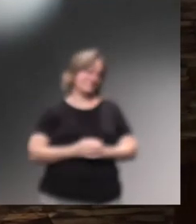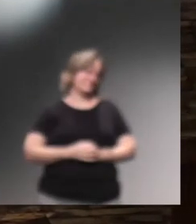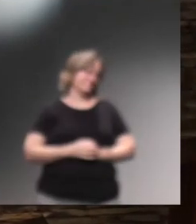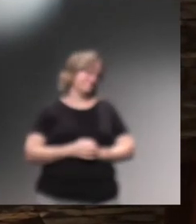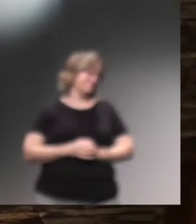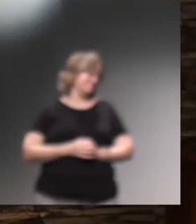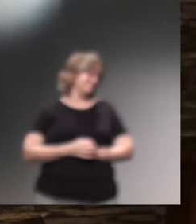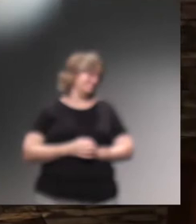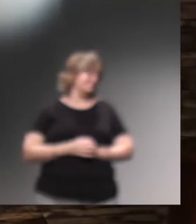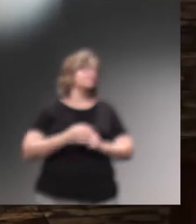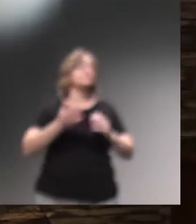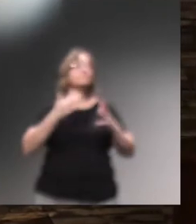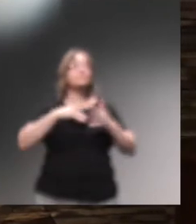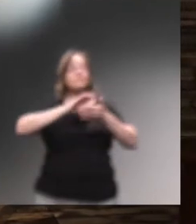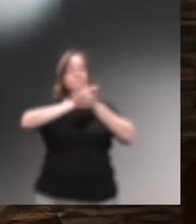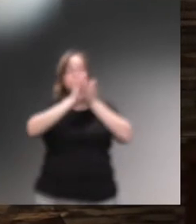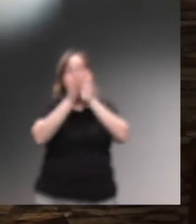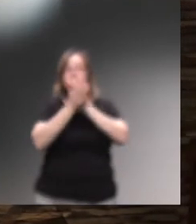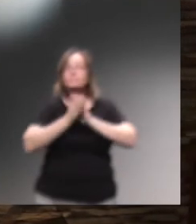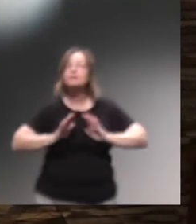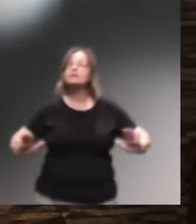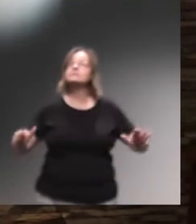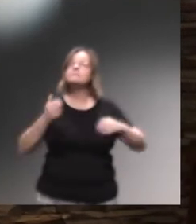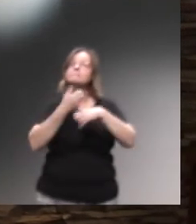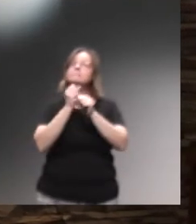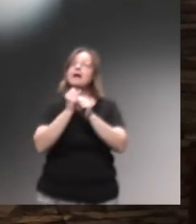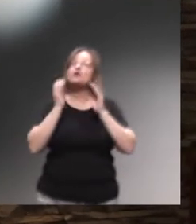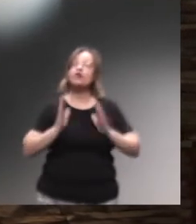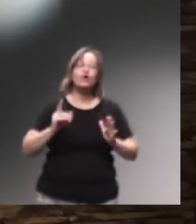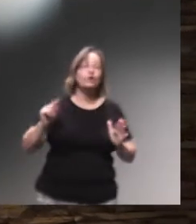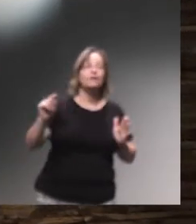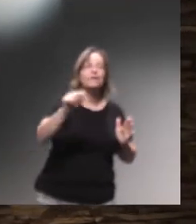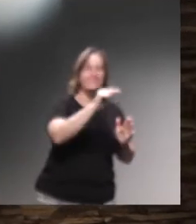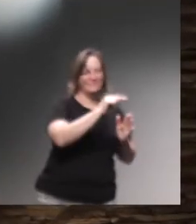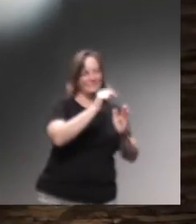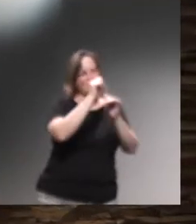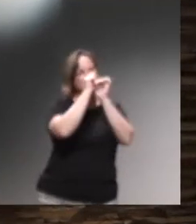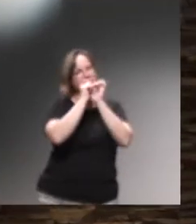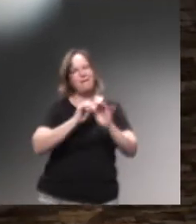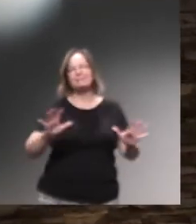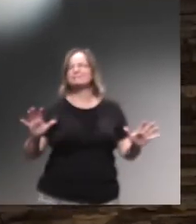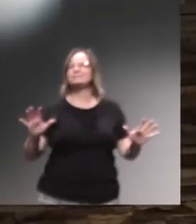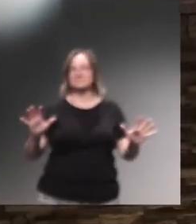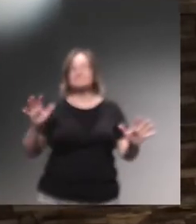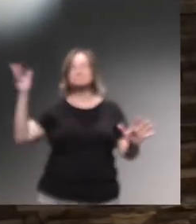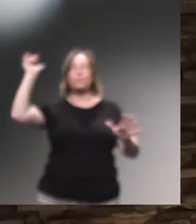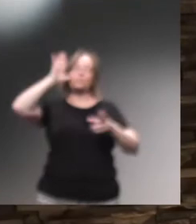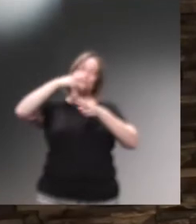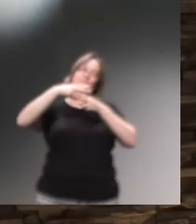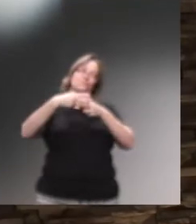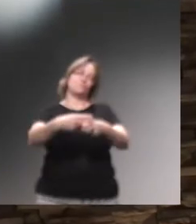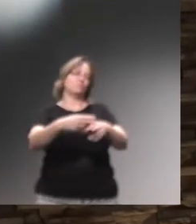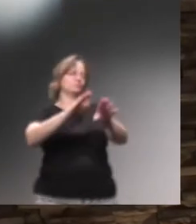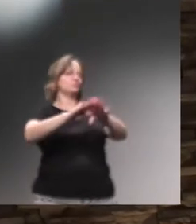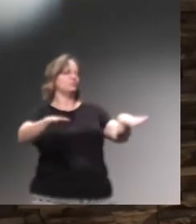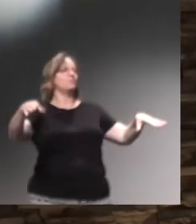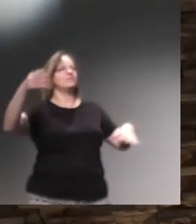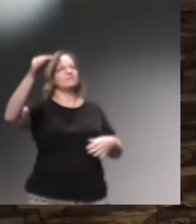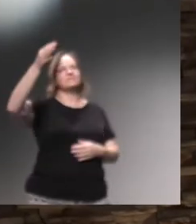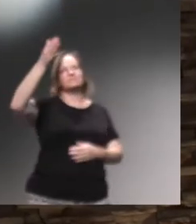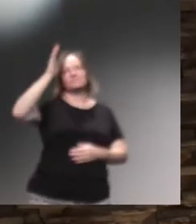Blessed are the peacemakers, for they will be called children of God.